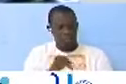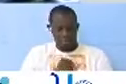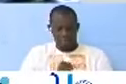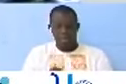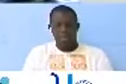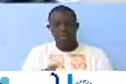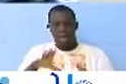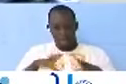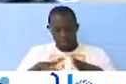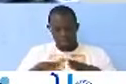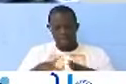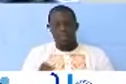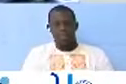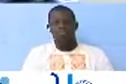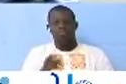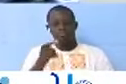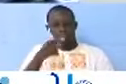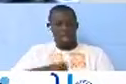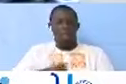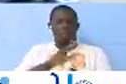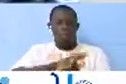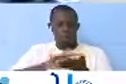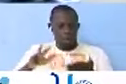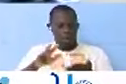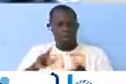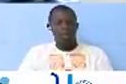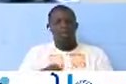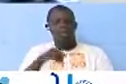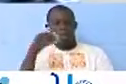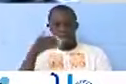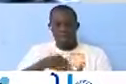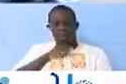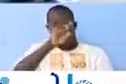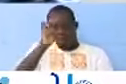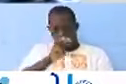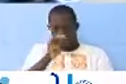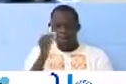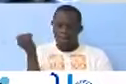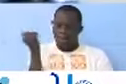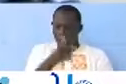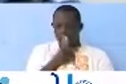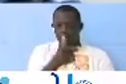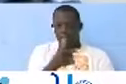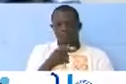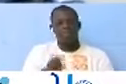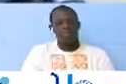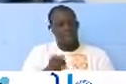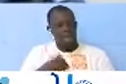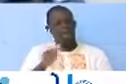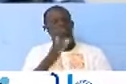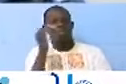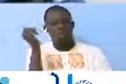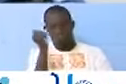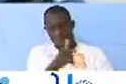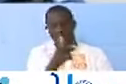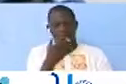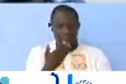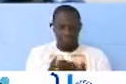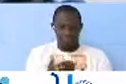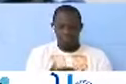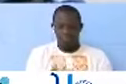that was why when I was ready, it was during the weekend, but I came on Monday and made the payment. I went and made the payment.